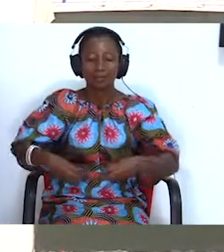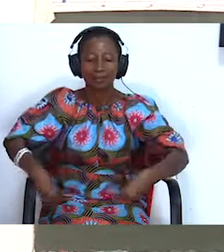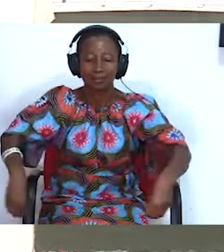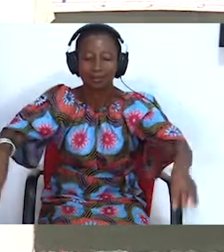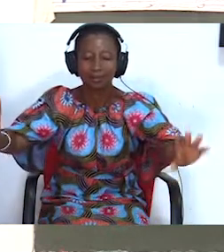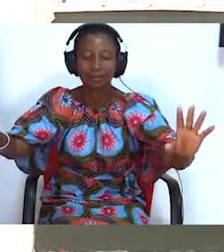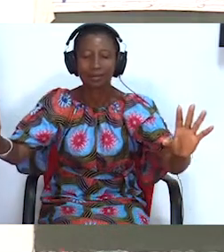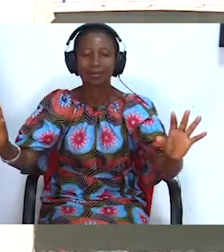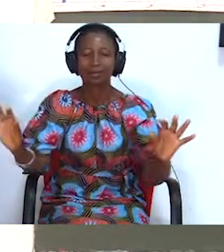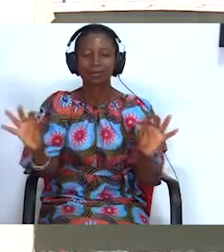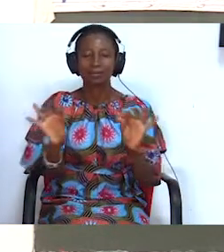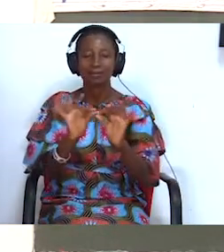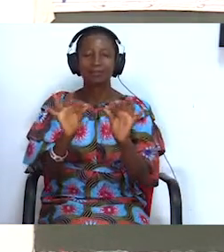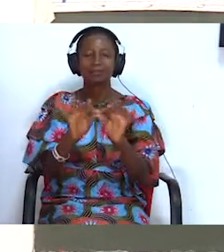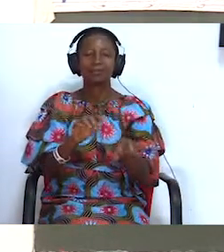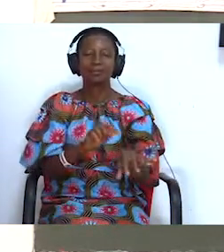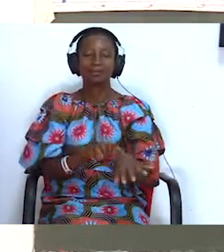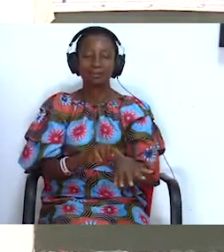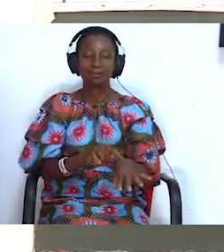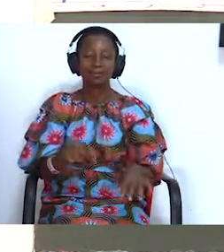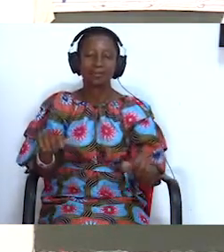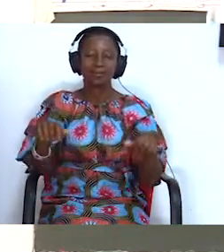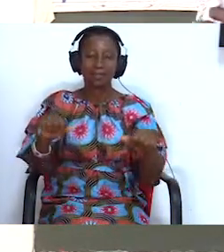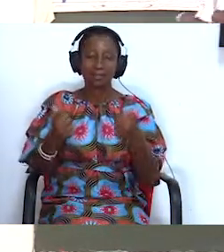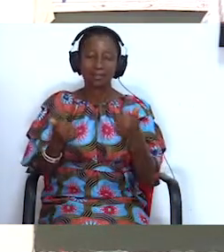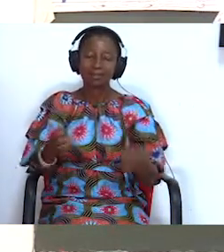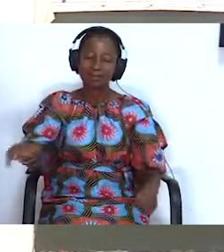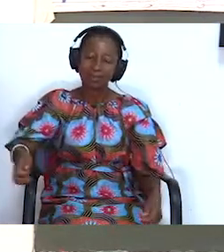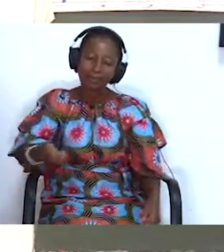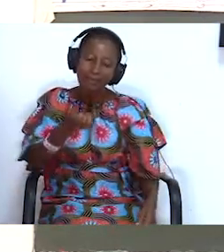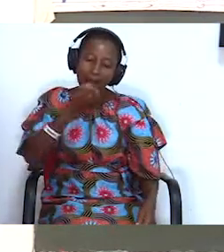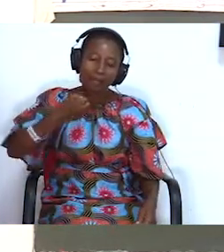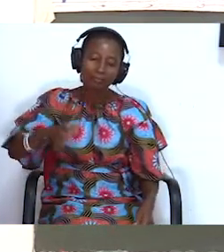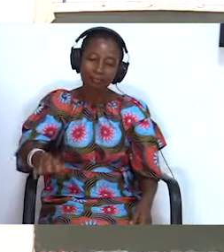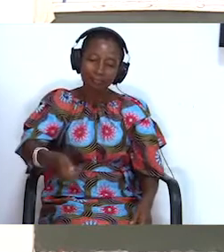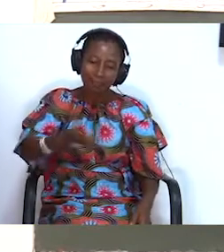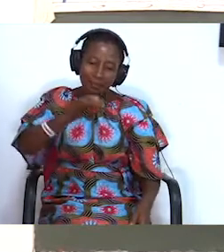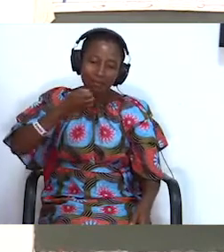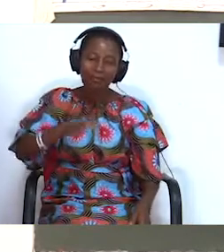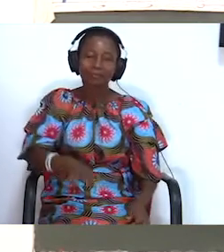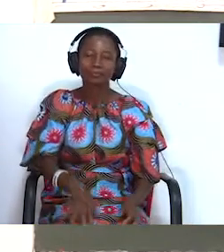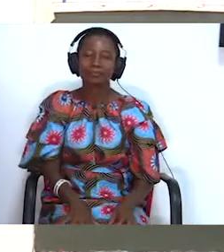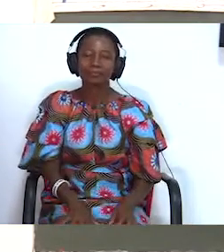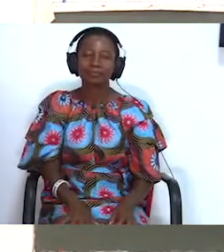The little girl feels a tickle on her